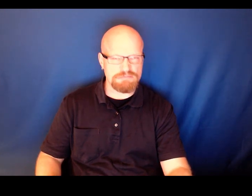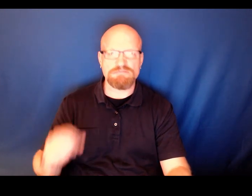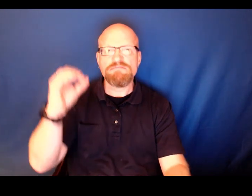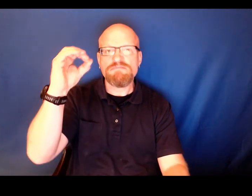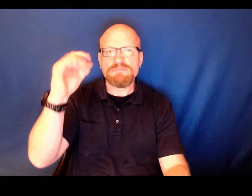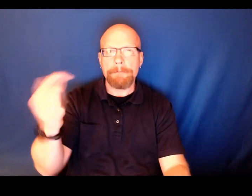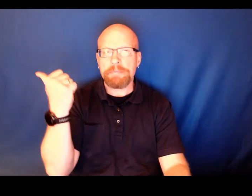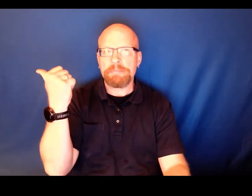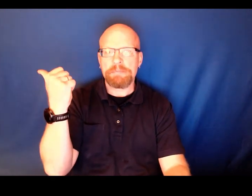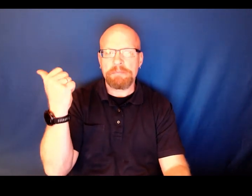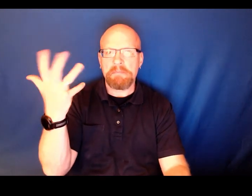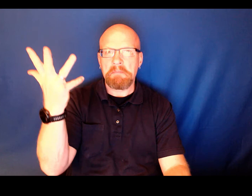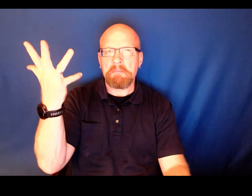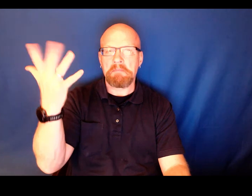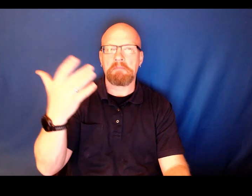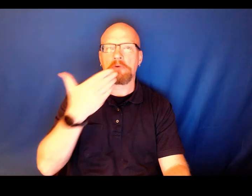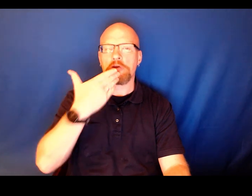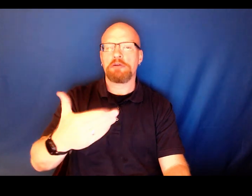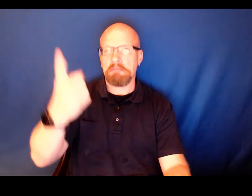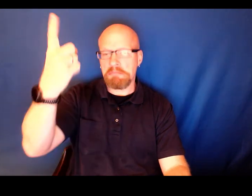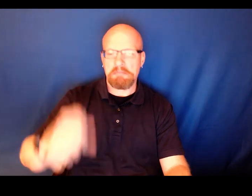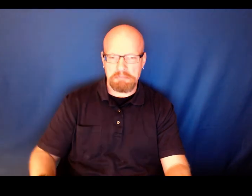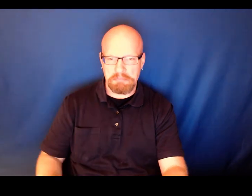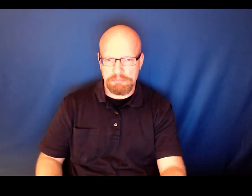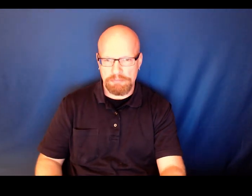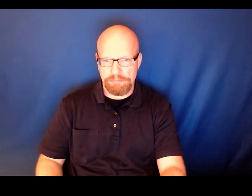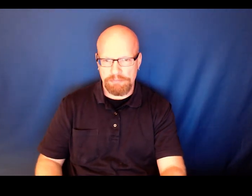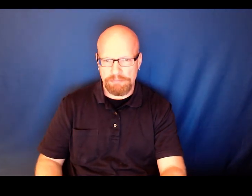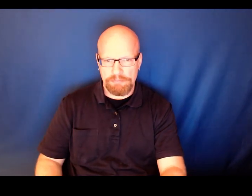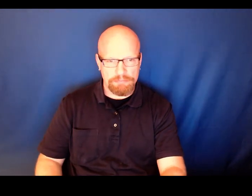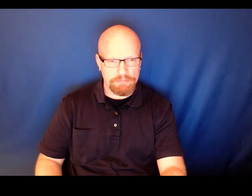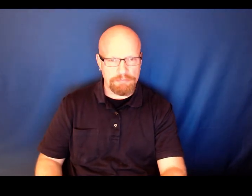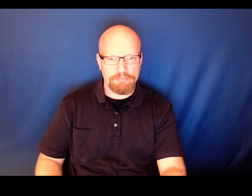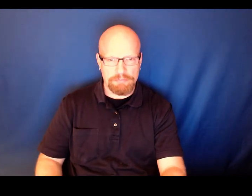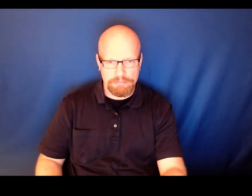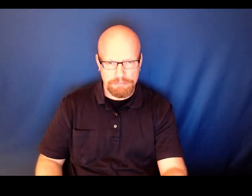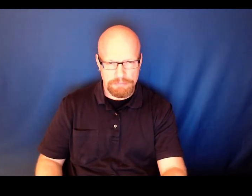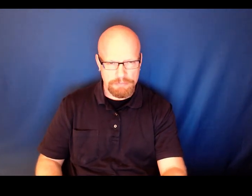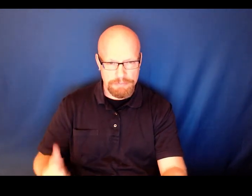Huh. 12 minus 4 minus 8 is 0. Okay, they're all gone. Good.